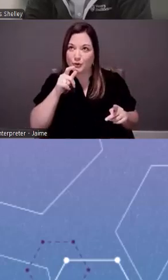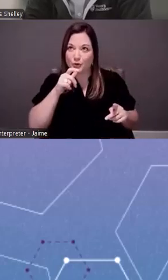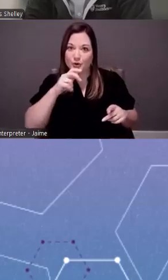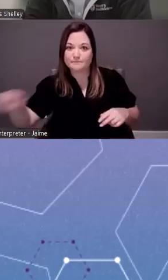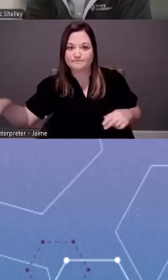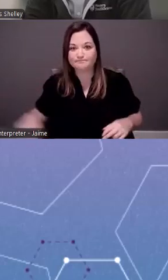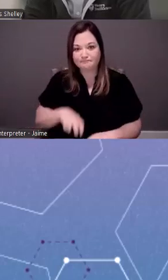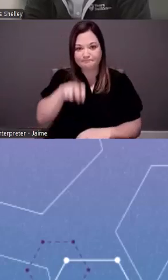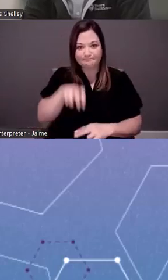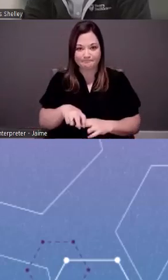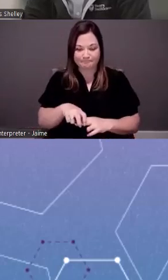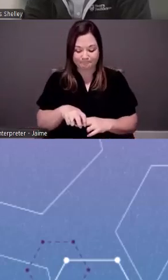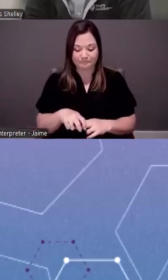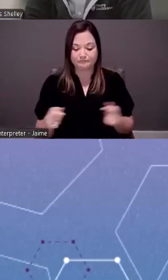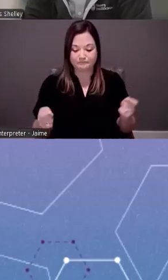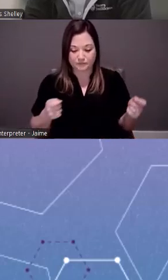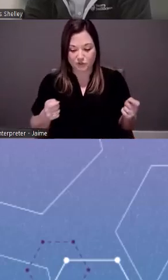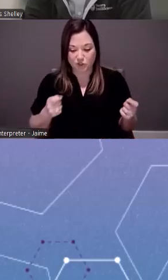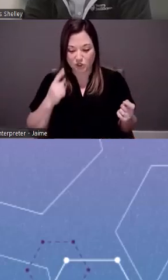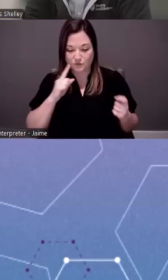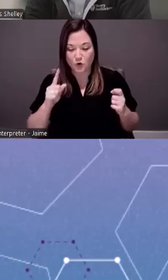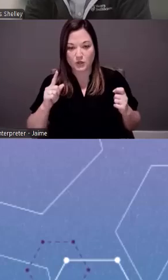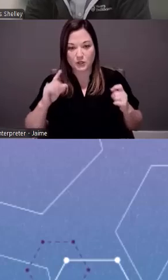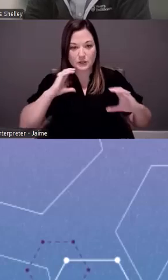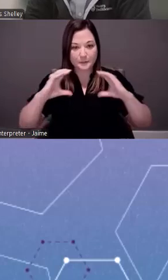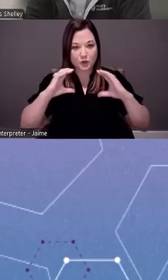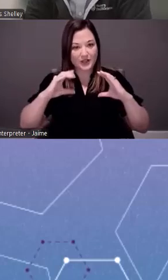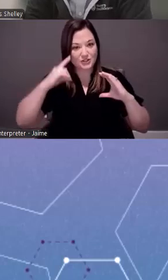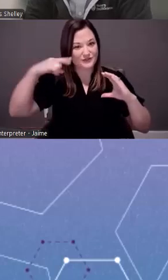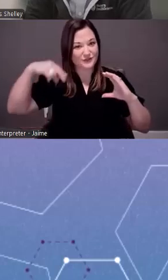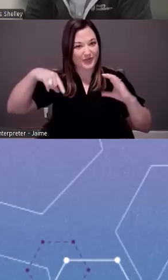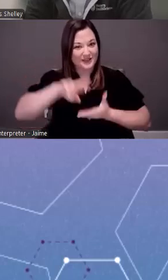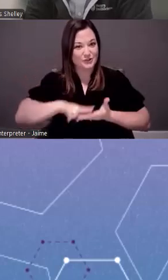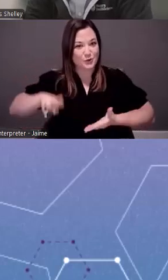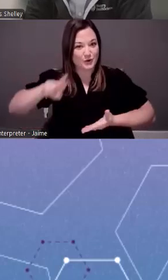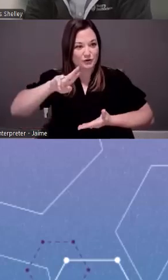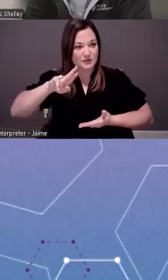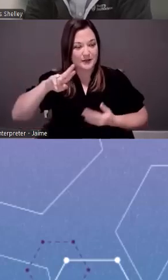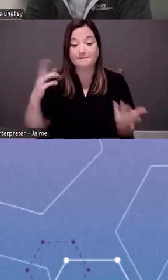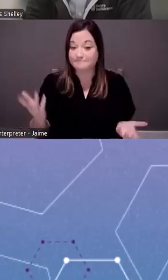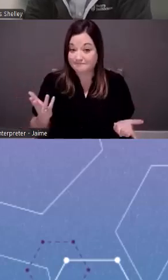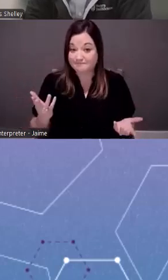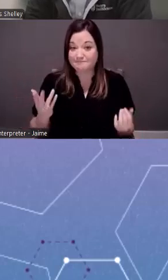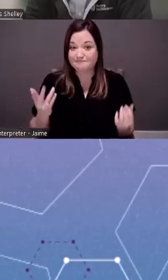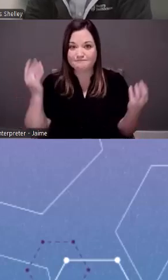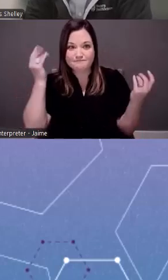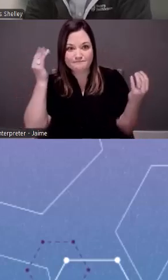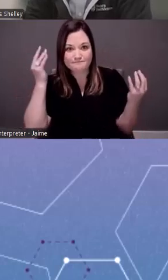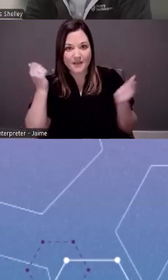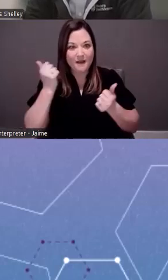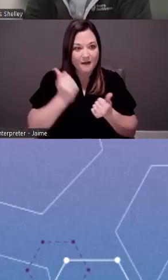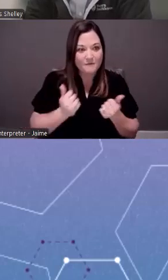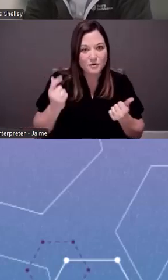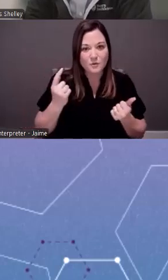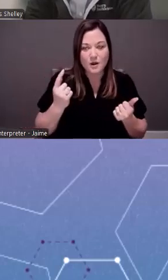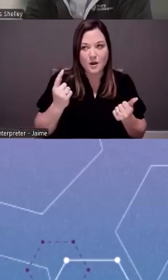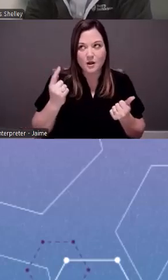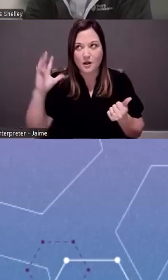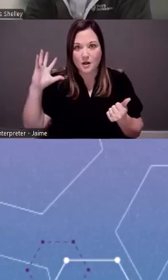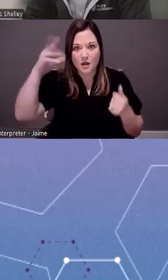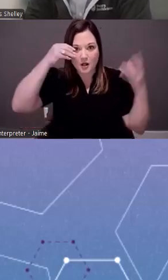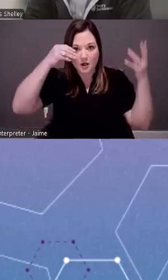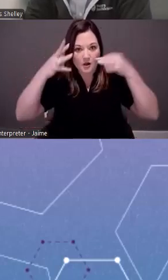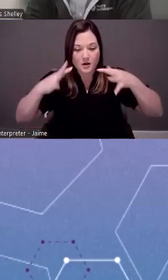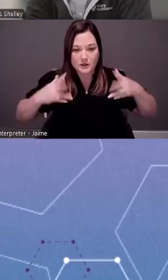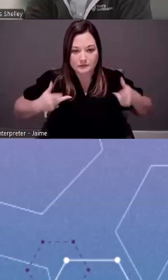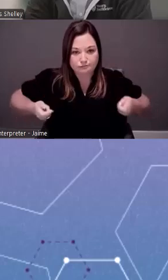the communications for the university. And you think about everything that someone in this role is dealing with, and